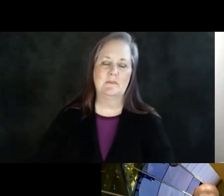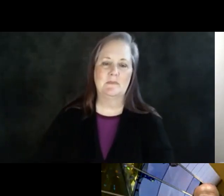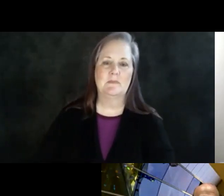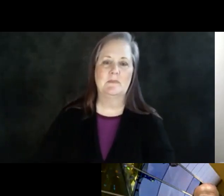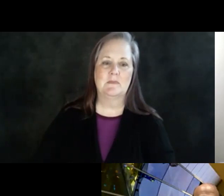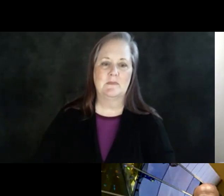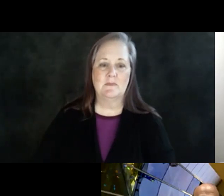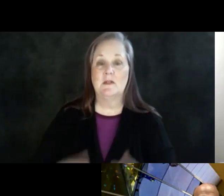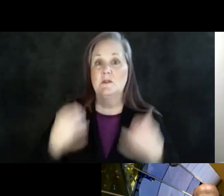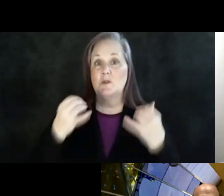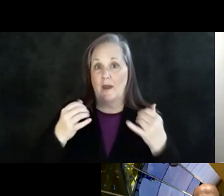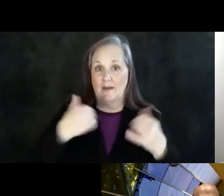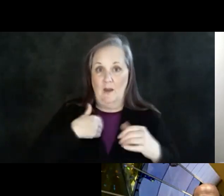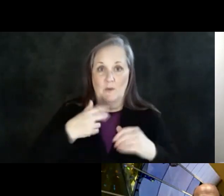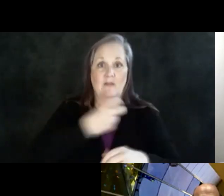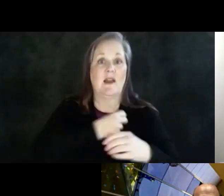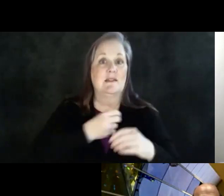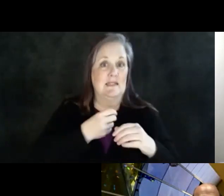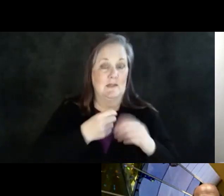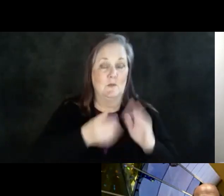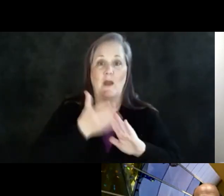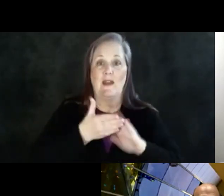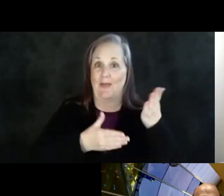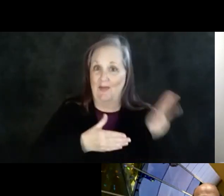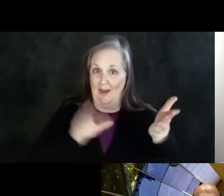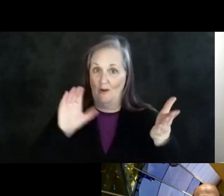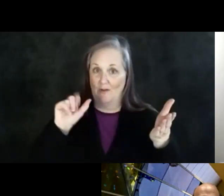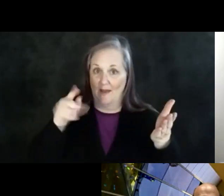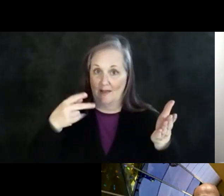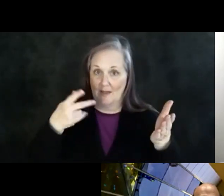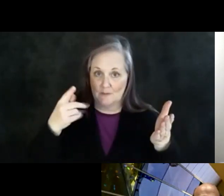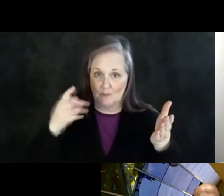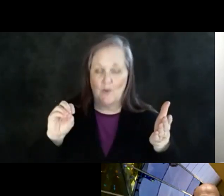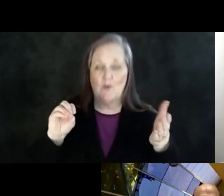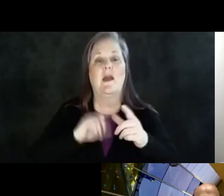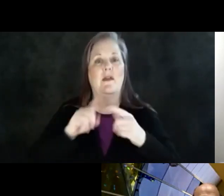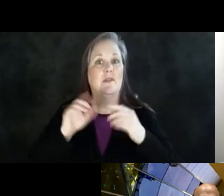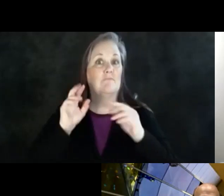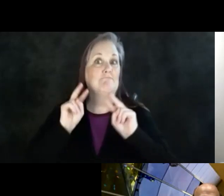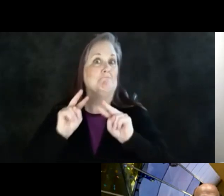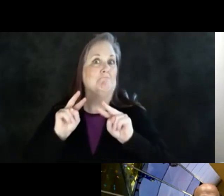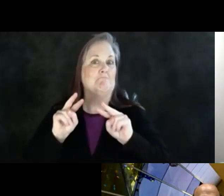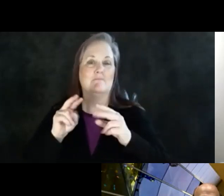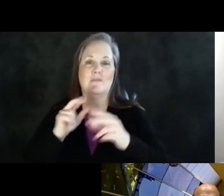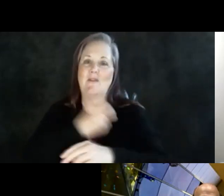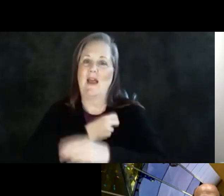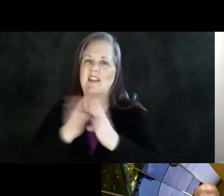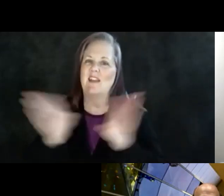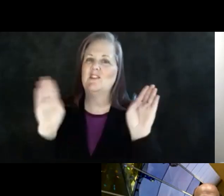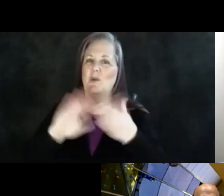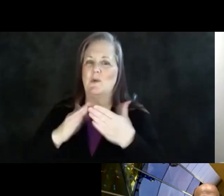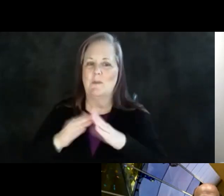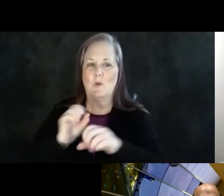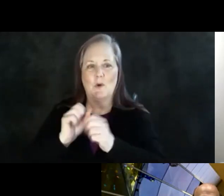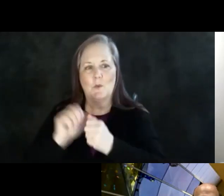we're running the vaccine site there, working with other partners, and then looking ahead to when we can vaccinate the general community. So working with Mike